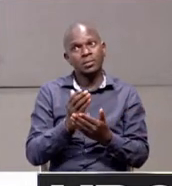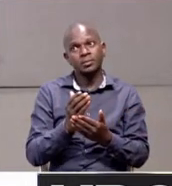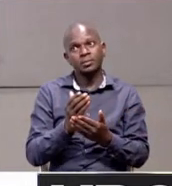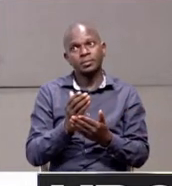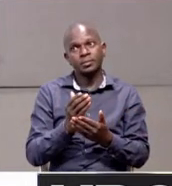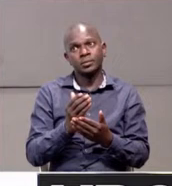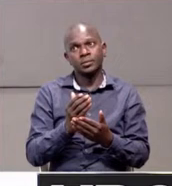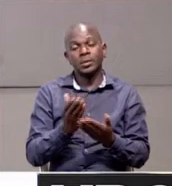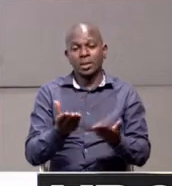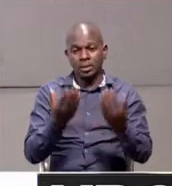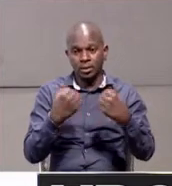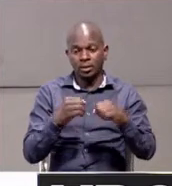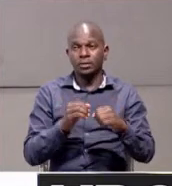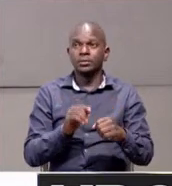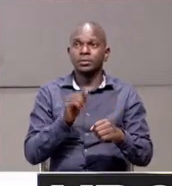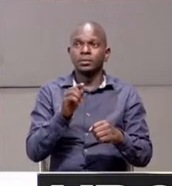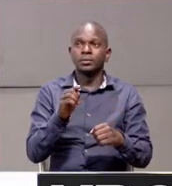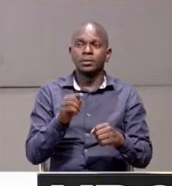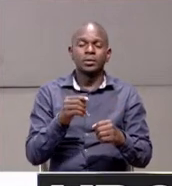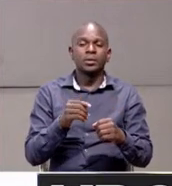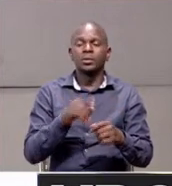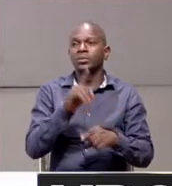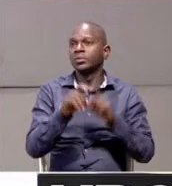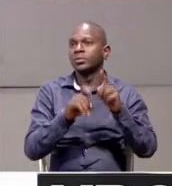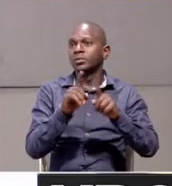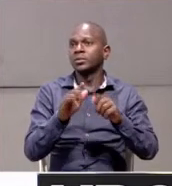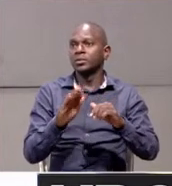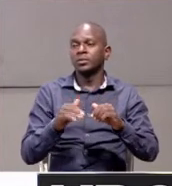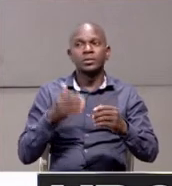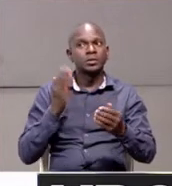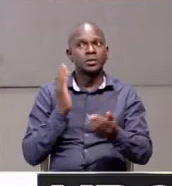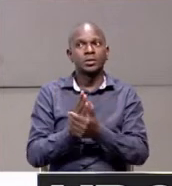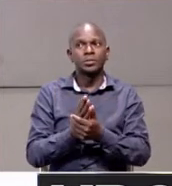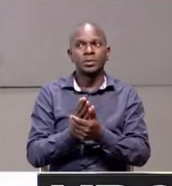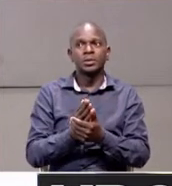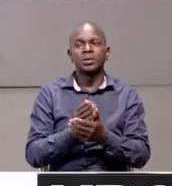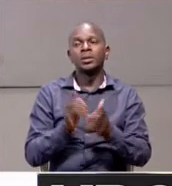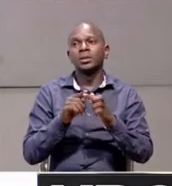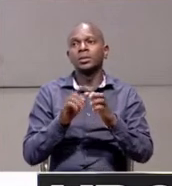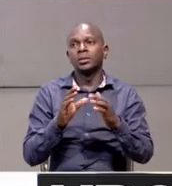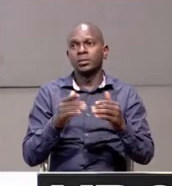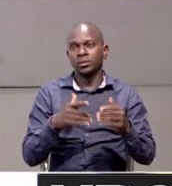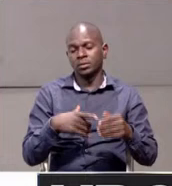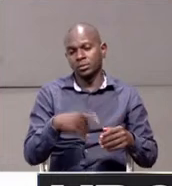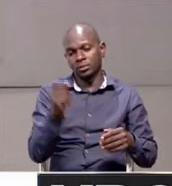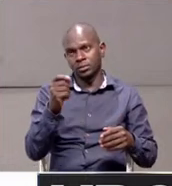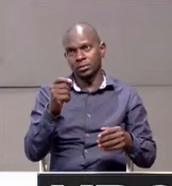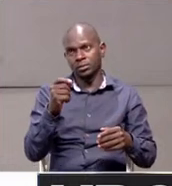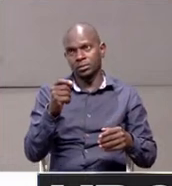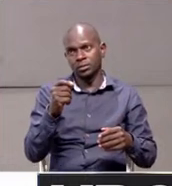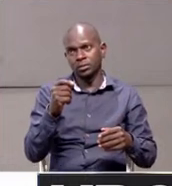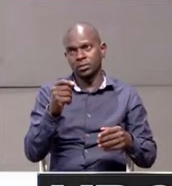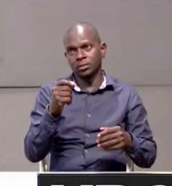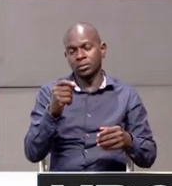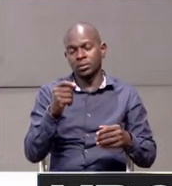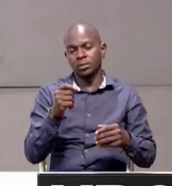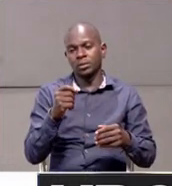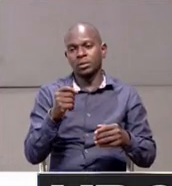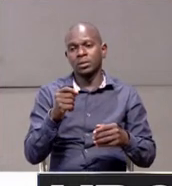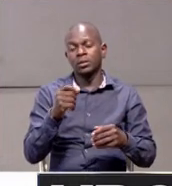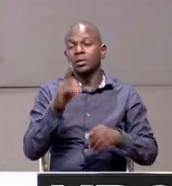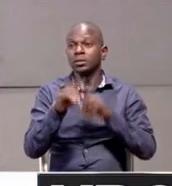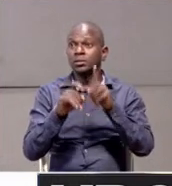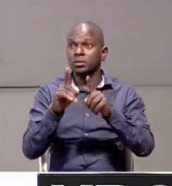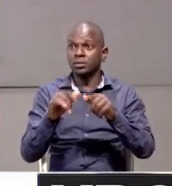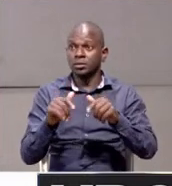taken action against him. There's no question about it. He's suspended. We're going to take him to the Rewards and Sanctions Committee. If they